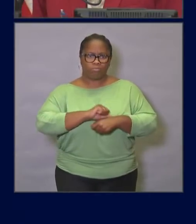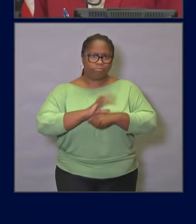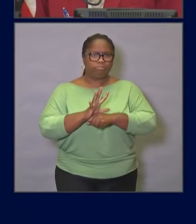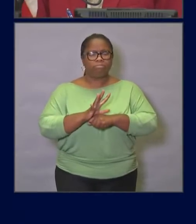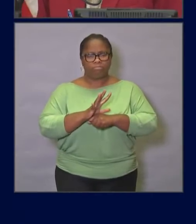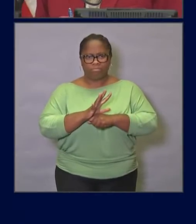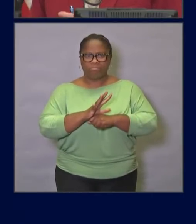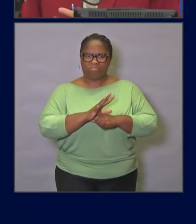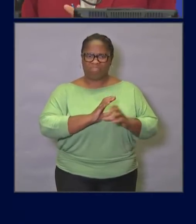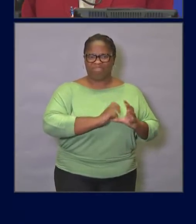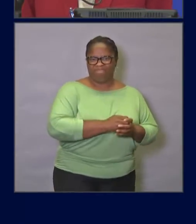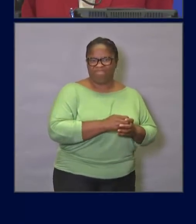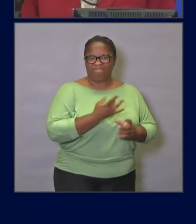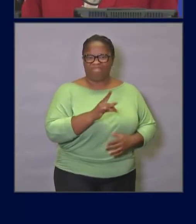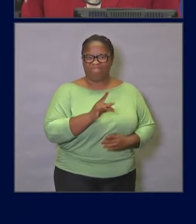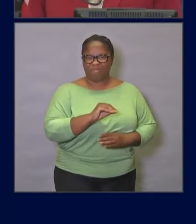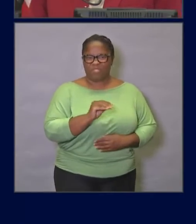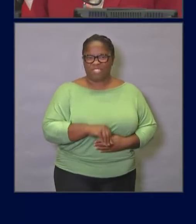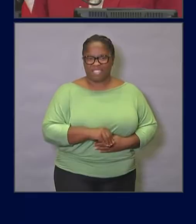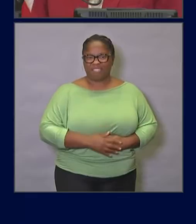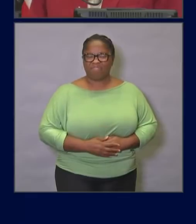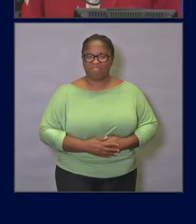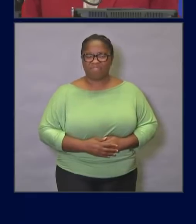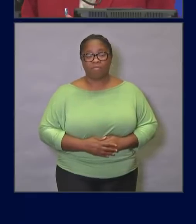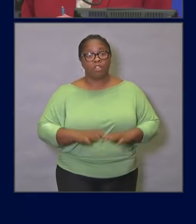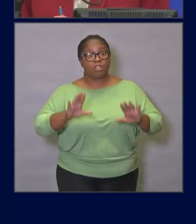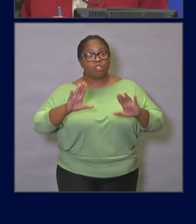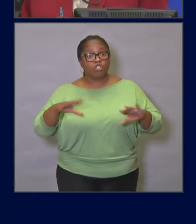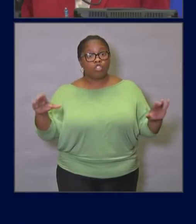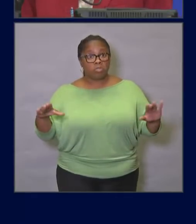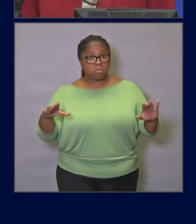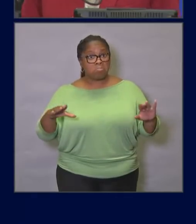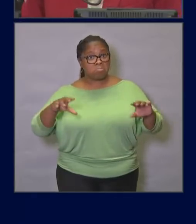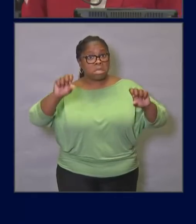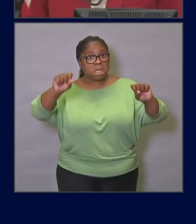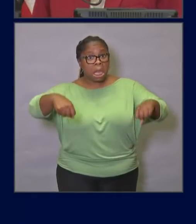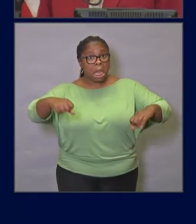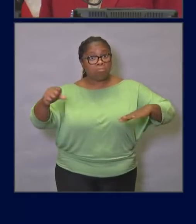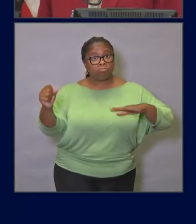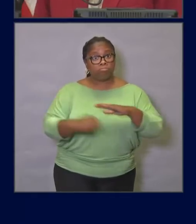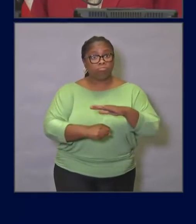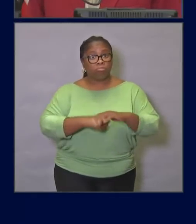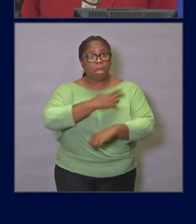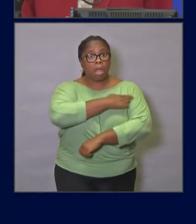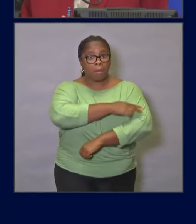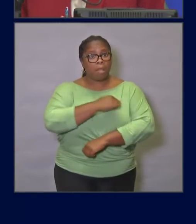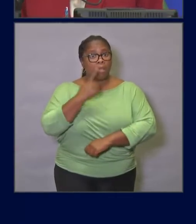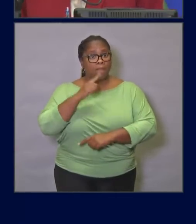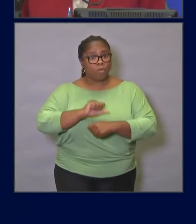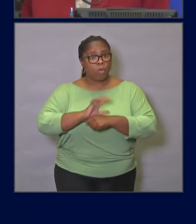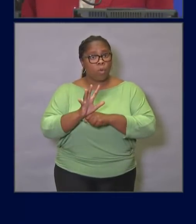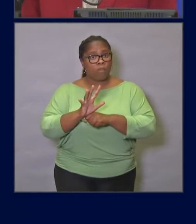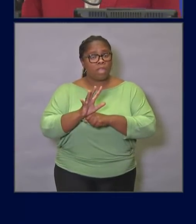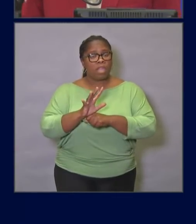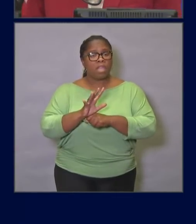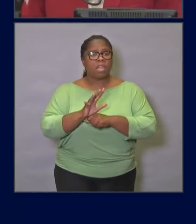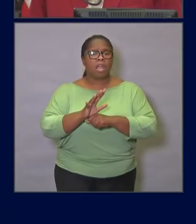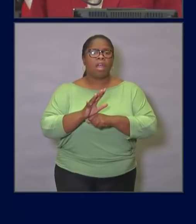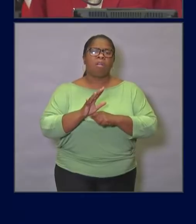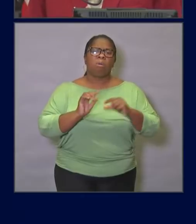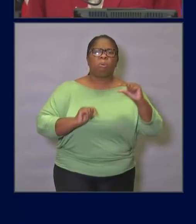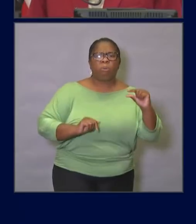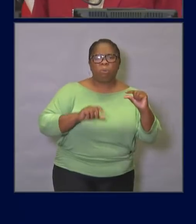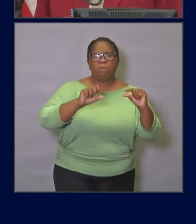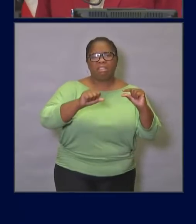going to see in a few minutes, children are also hospitalized for COVID-19, although at a much lower rate than adults. And thankfully